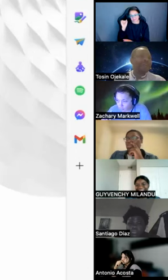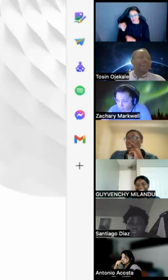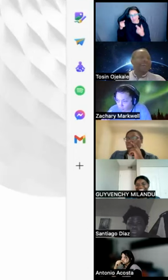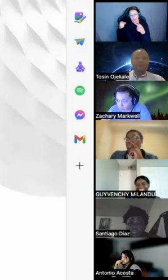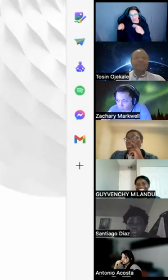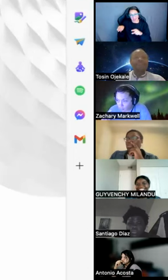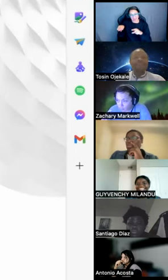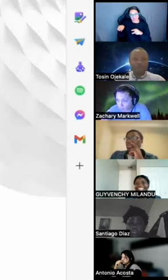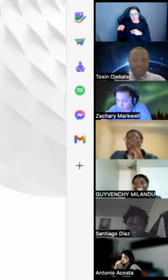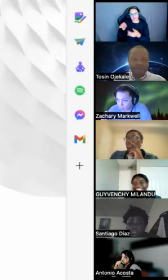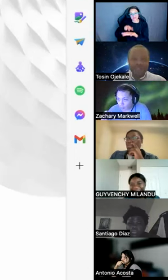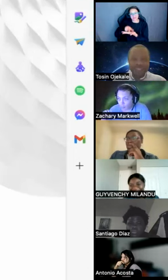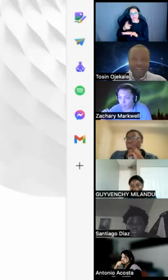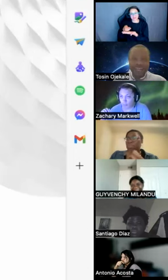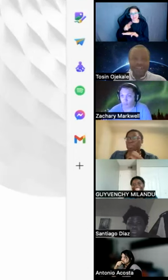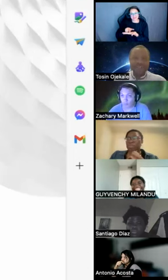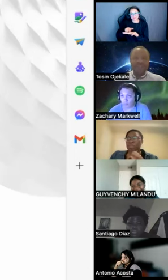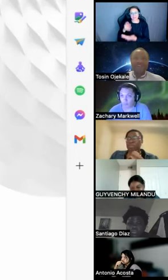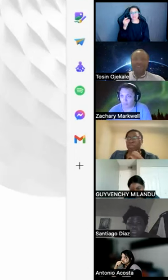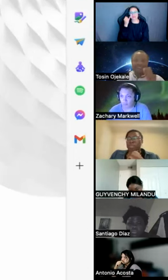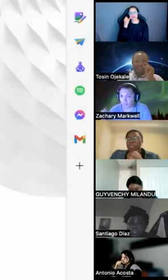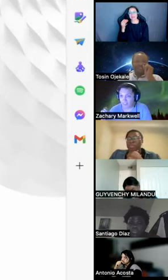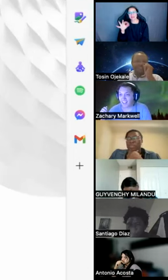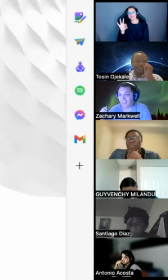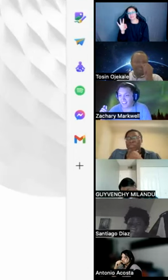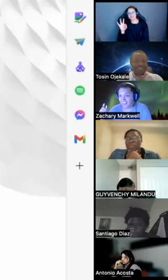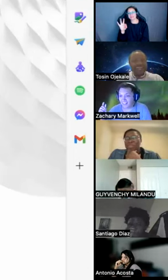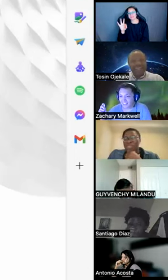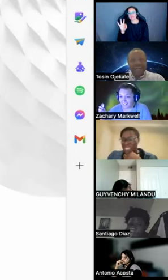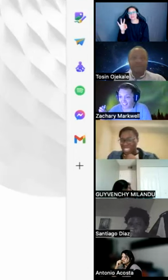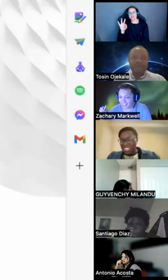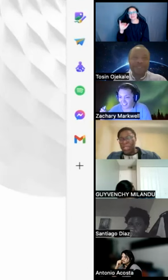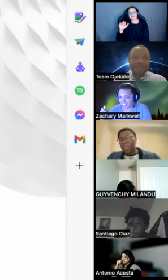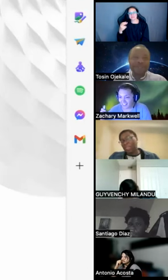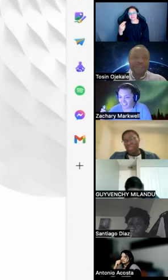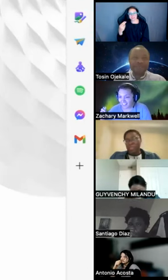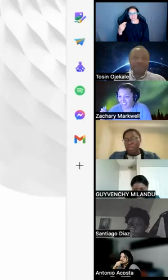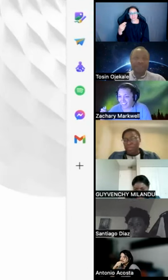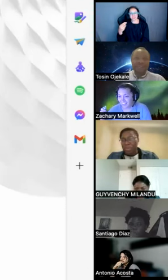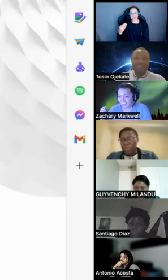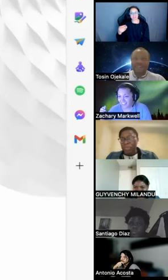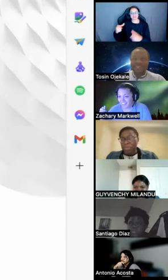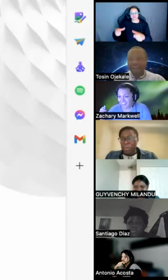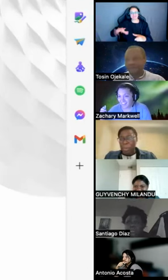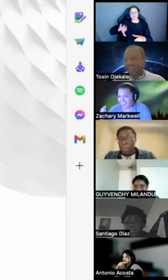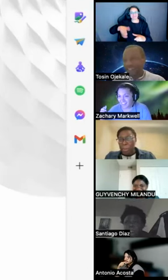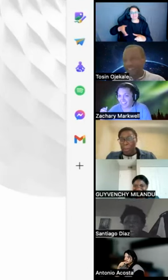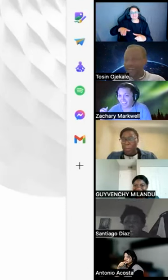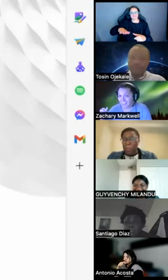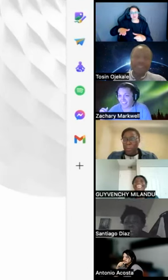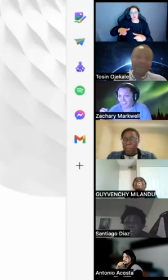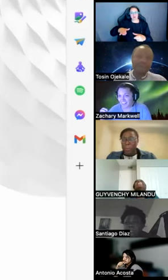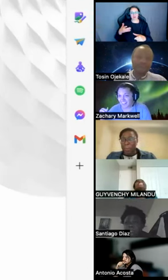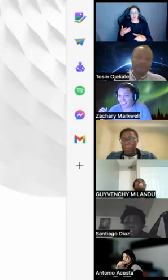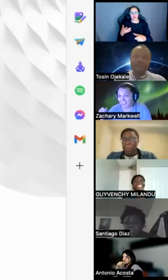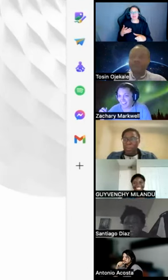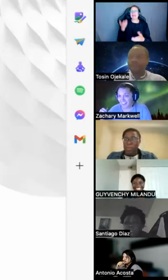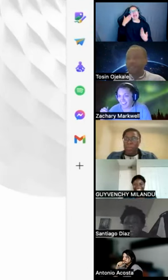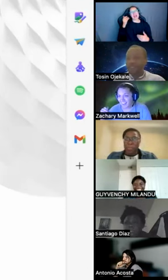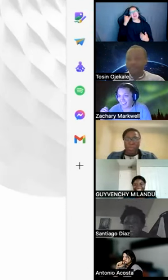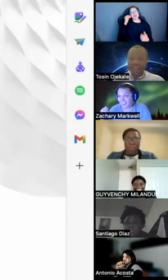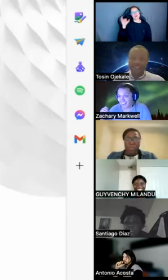fish. Well, you tell me, I don't know. I'm not sure if that would be referred to as arc flash, but it's some form